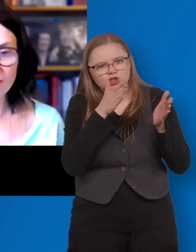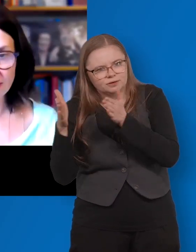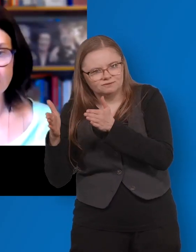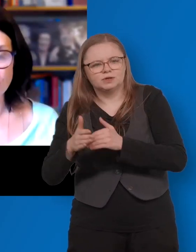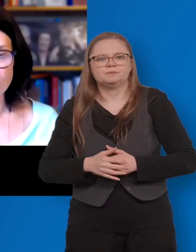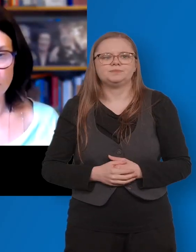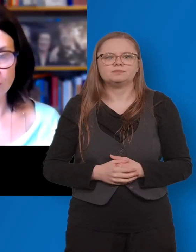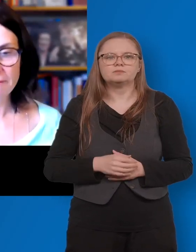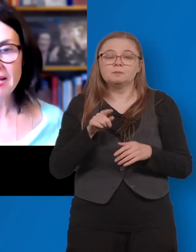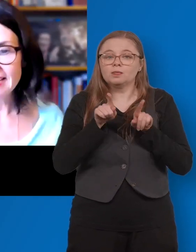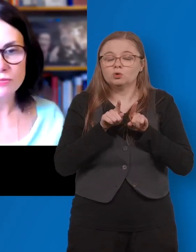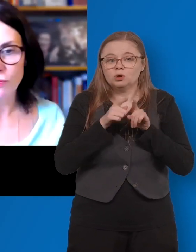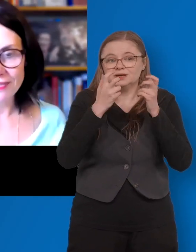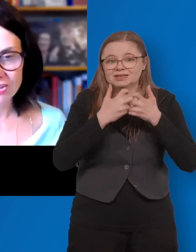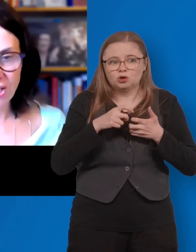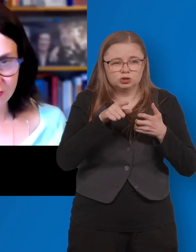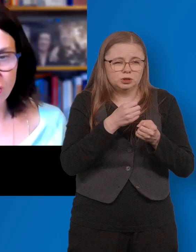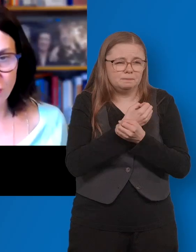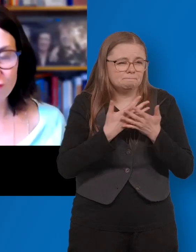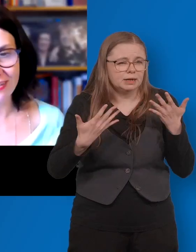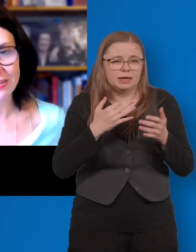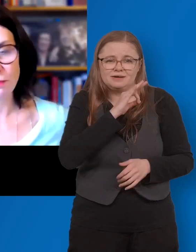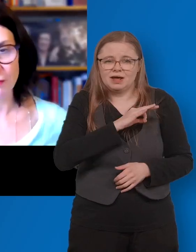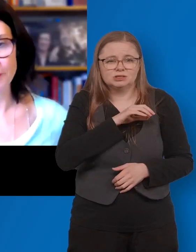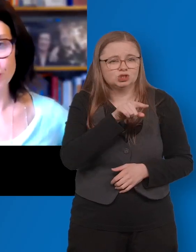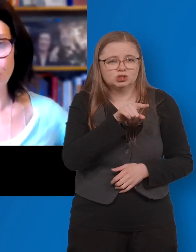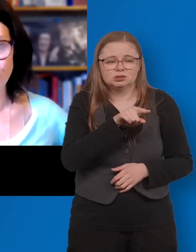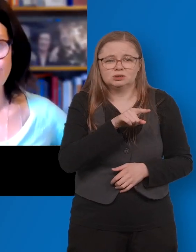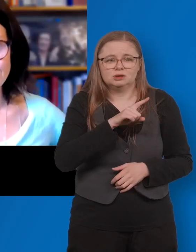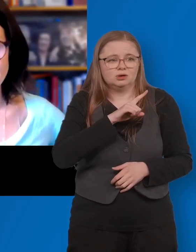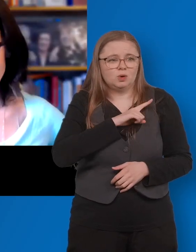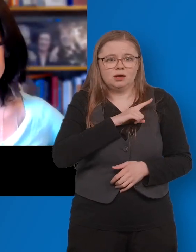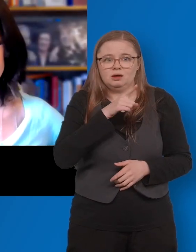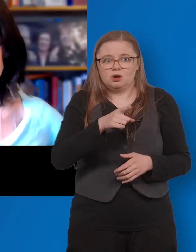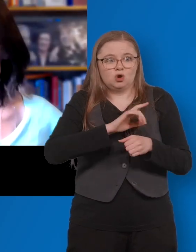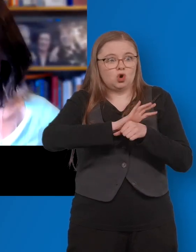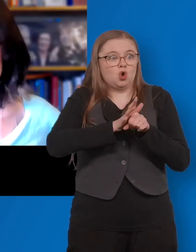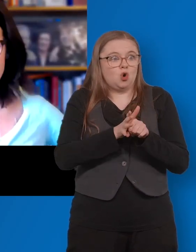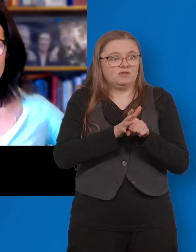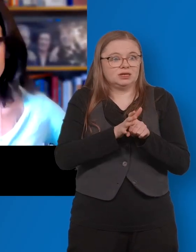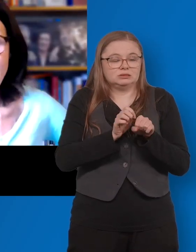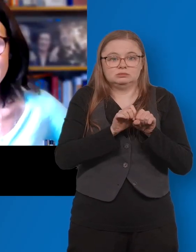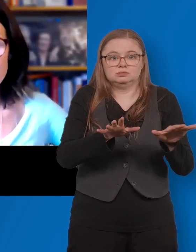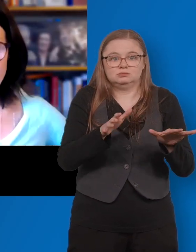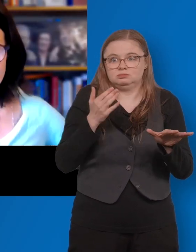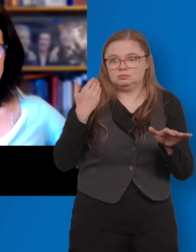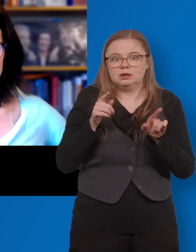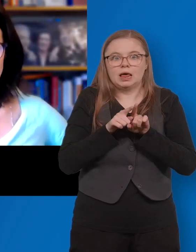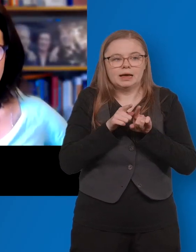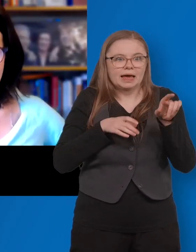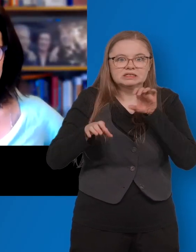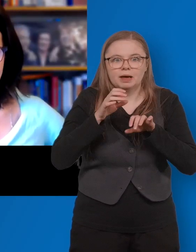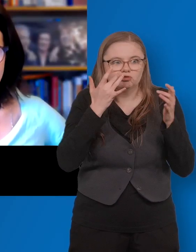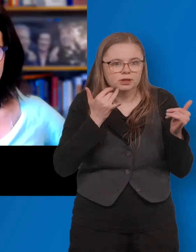many advantages, because that's what the giant COVID experiment showed us, right? That actually we can get